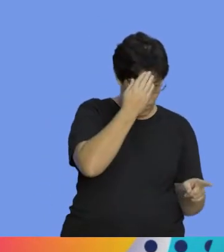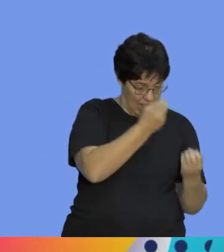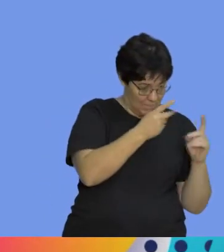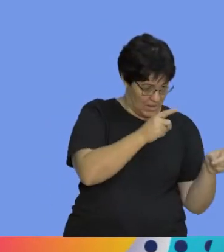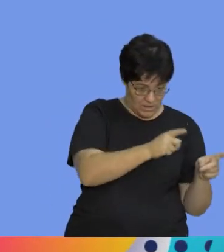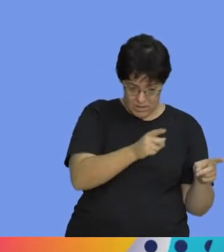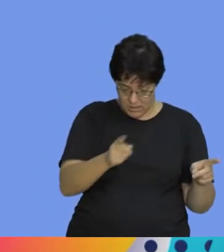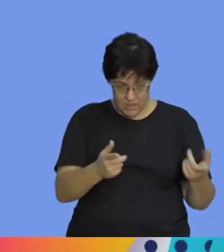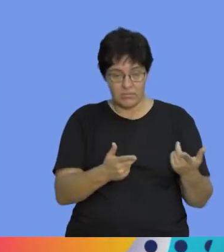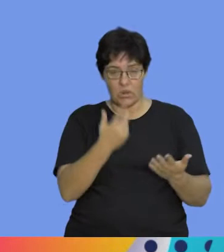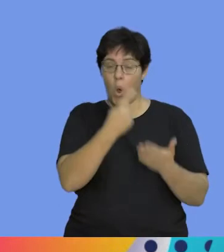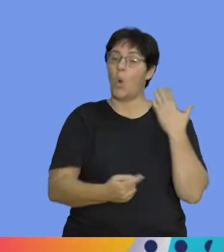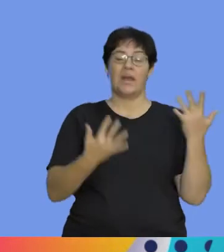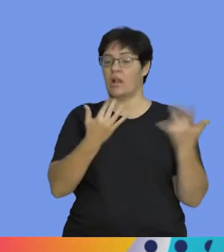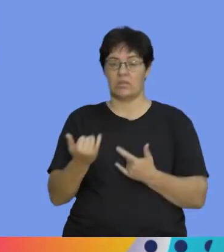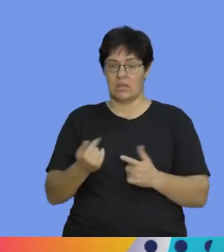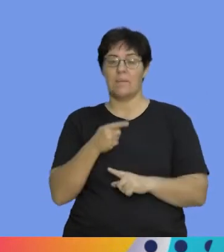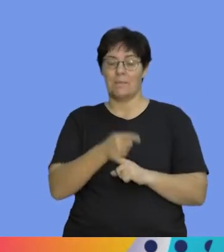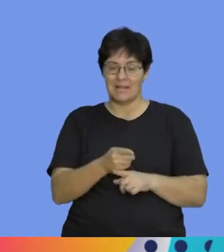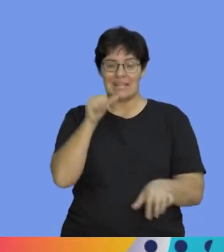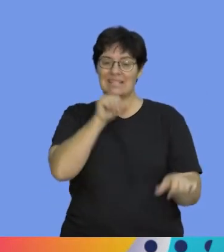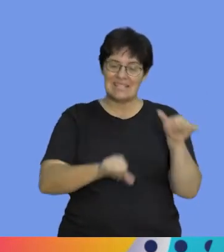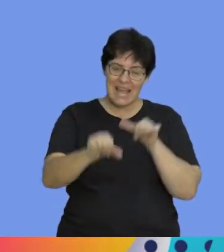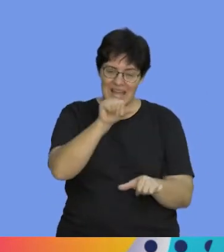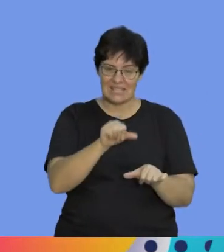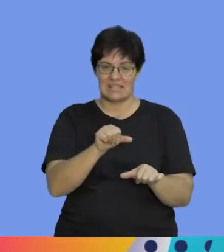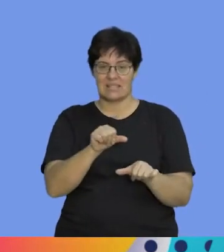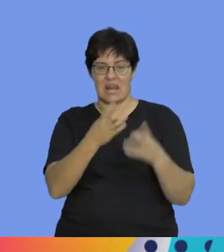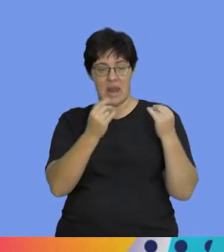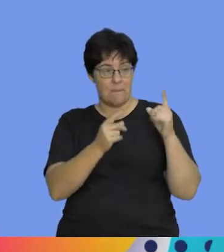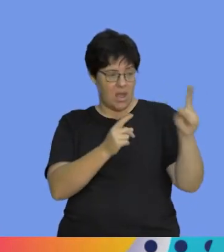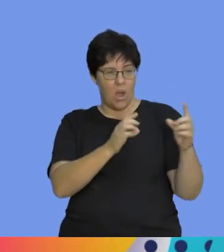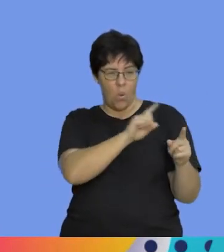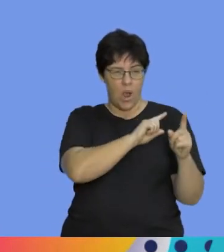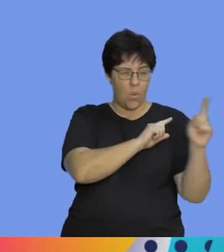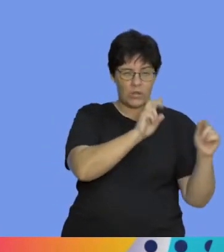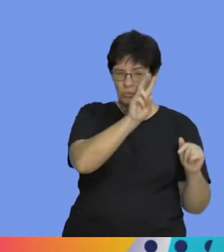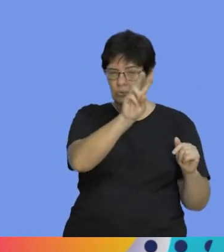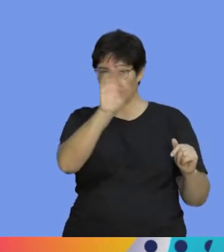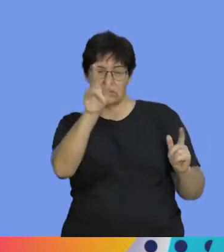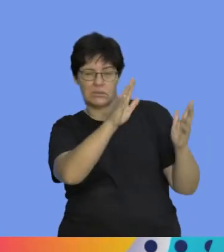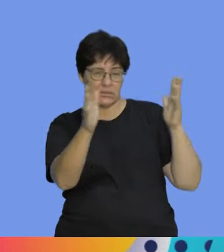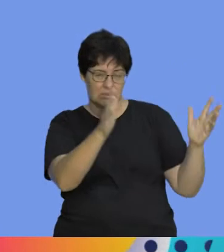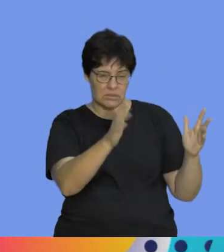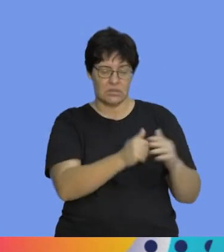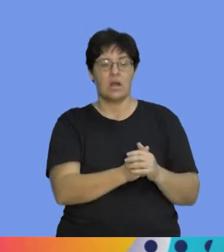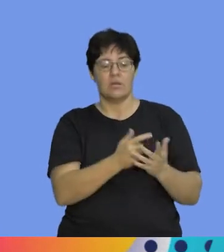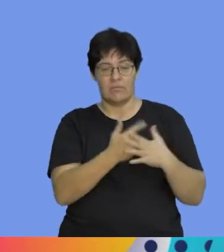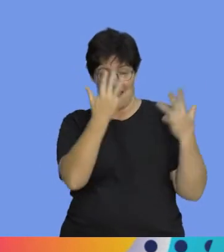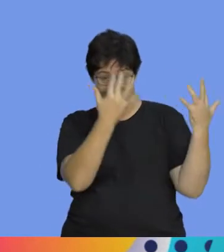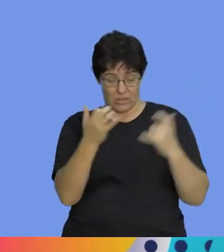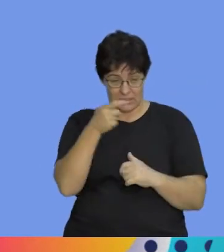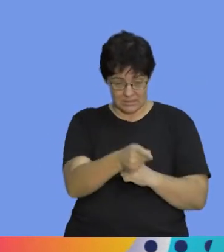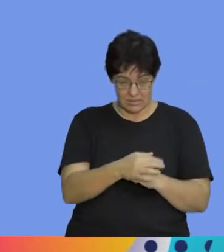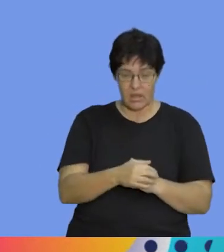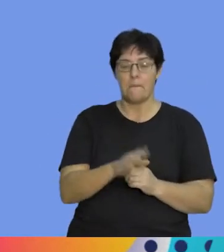So it's not just about the calculation, but it's the science behind those numbers. So immediately, the point we start doing